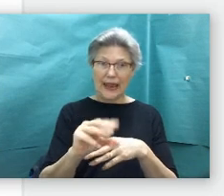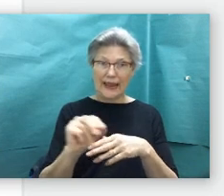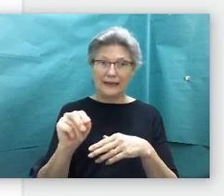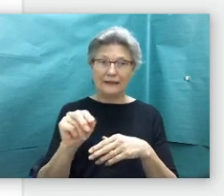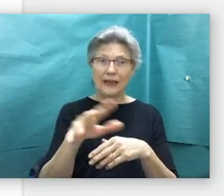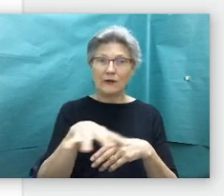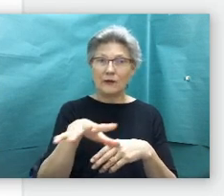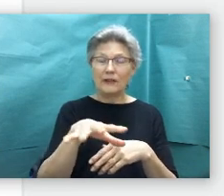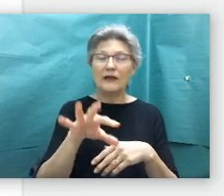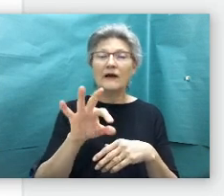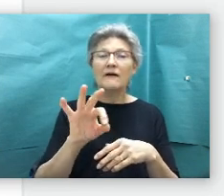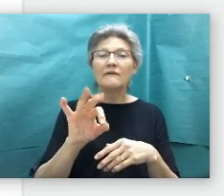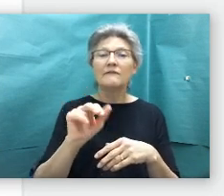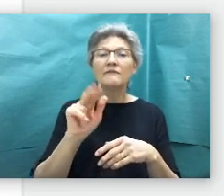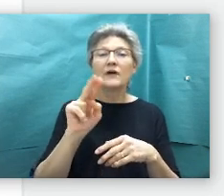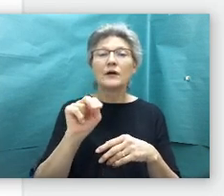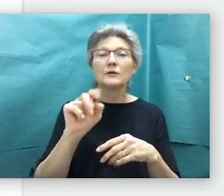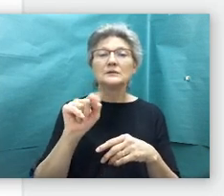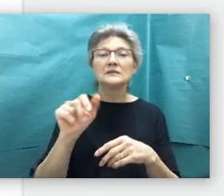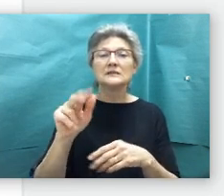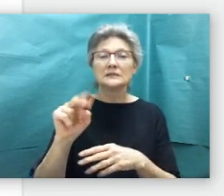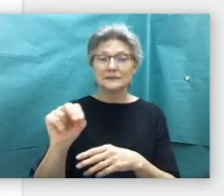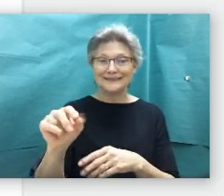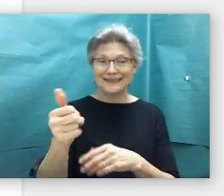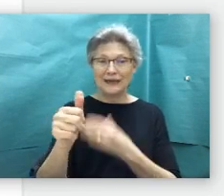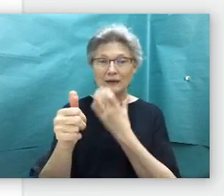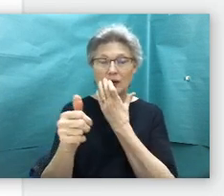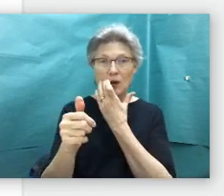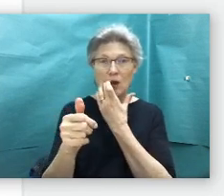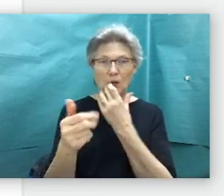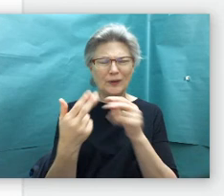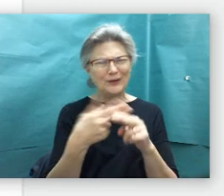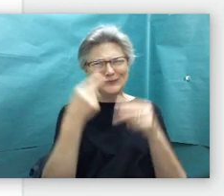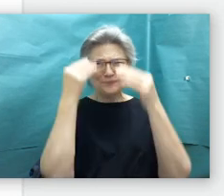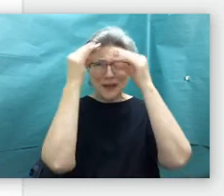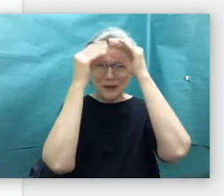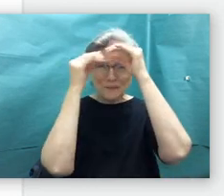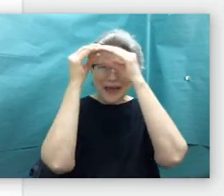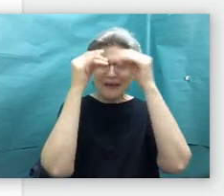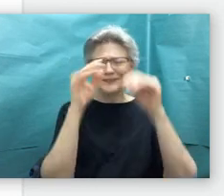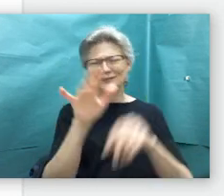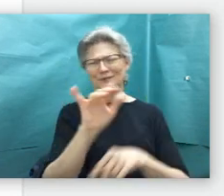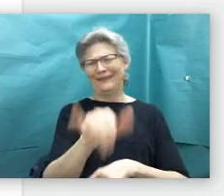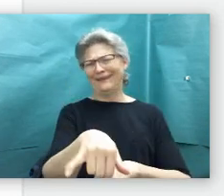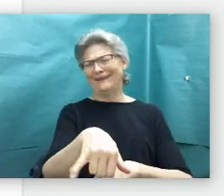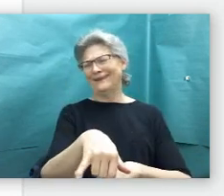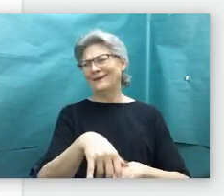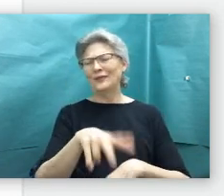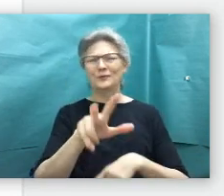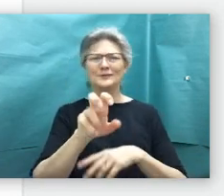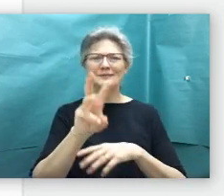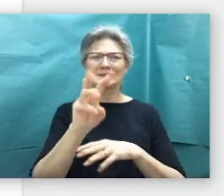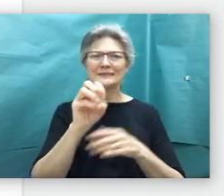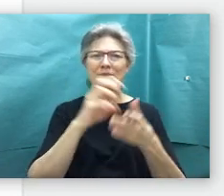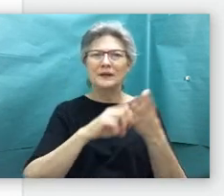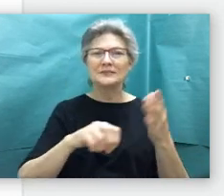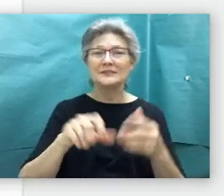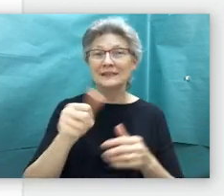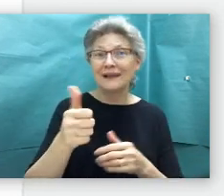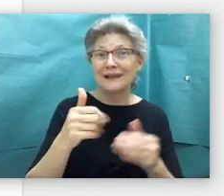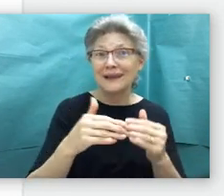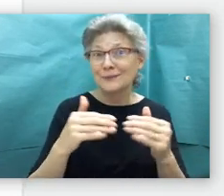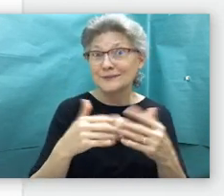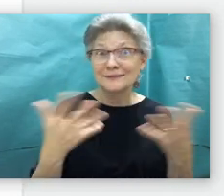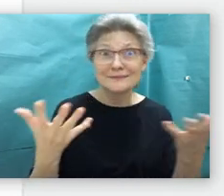And area of the fountain is 10. We can use mental math to help us do this. 360 minus